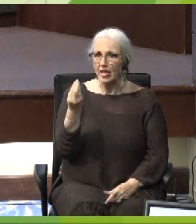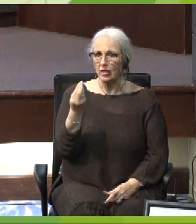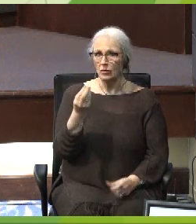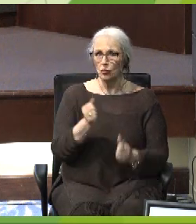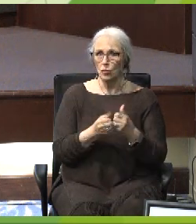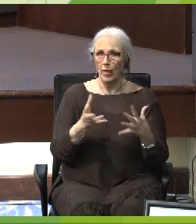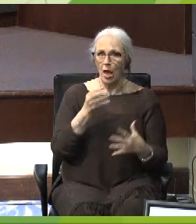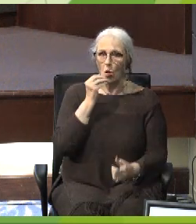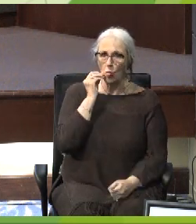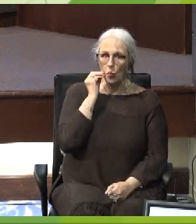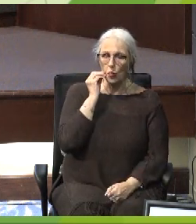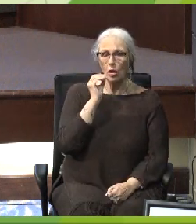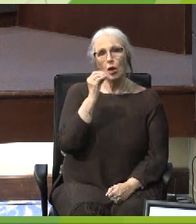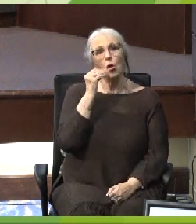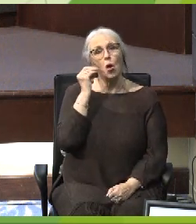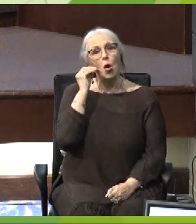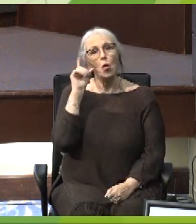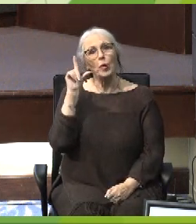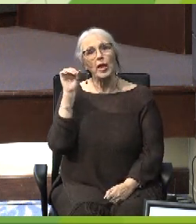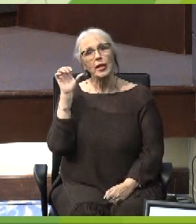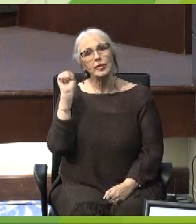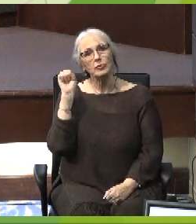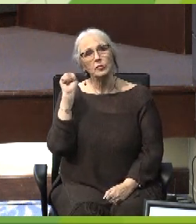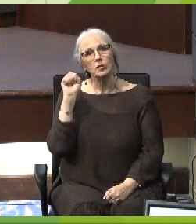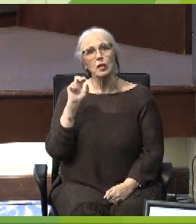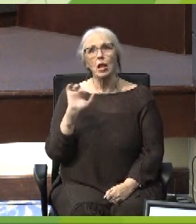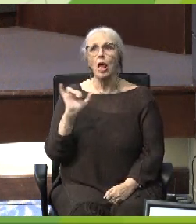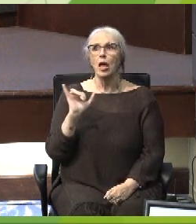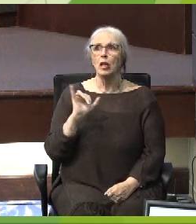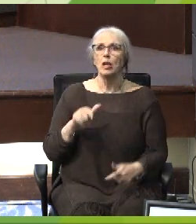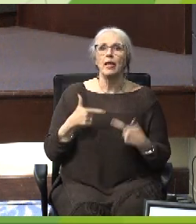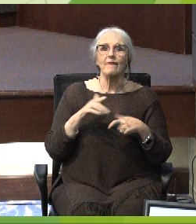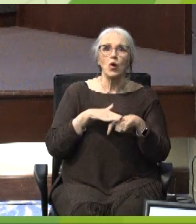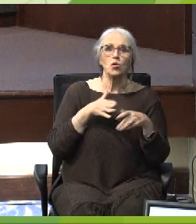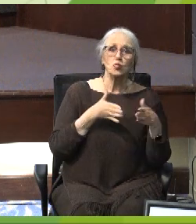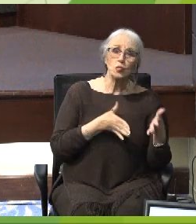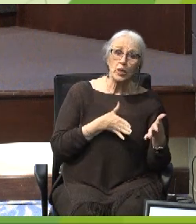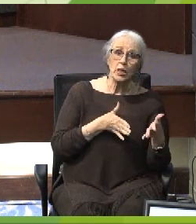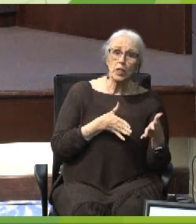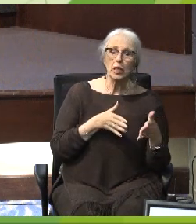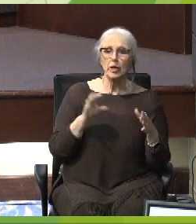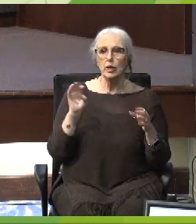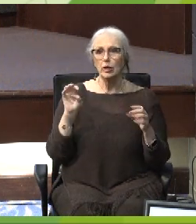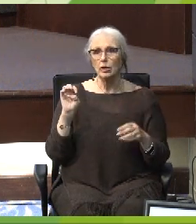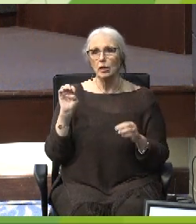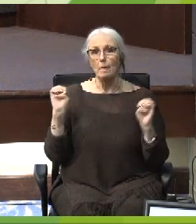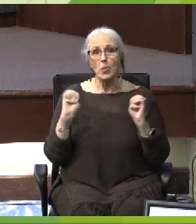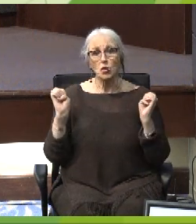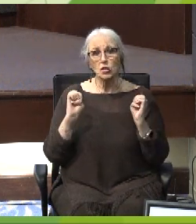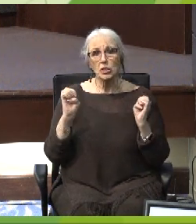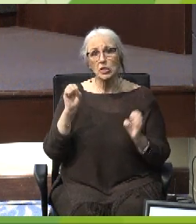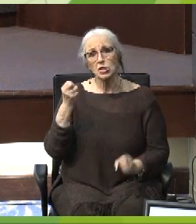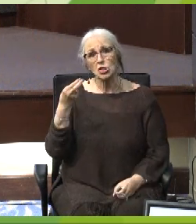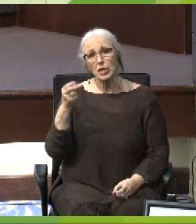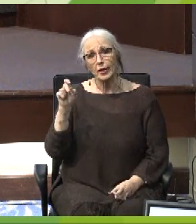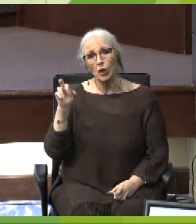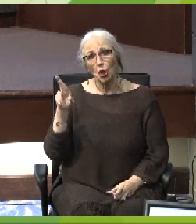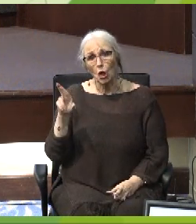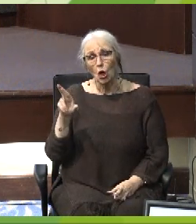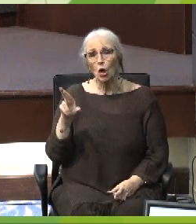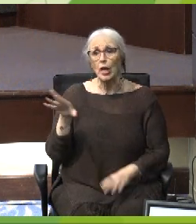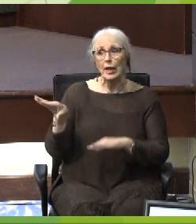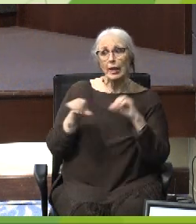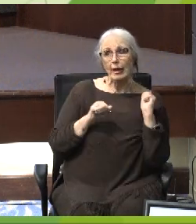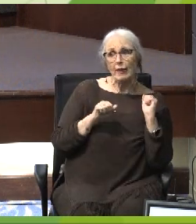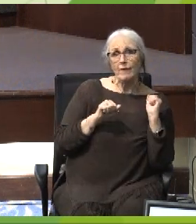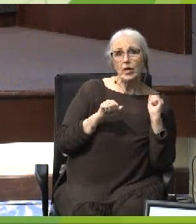And when we say homeless, HUD defines homeless as being on the streets, being in an emergency shelter, fleeing domestic violence,